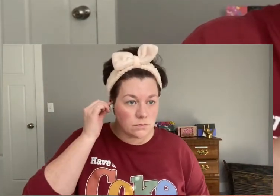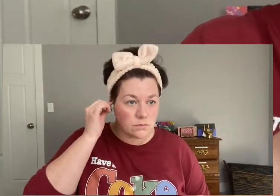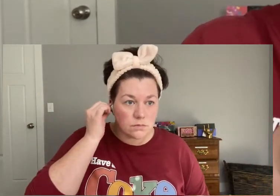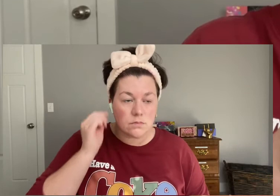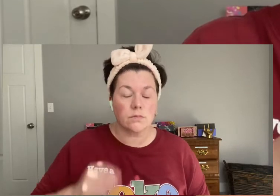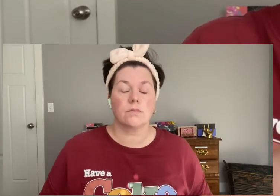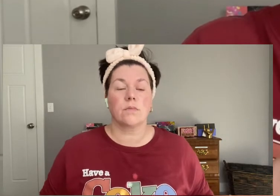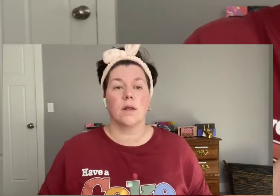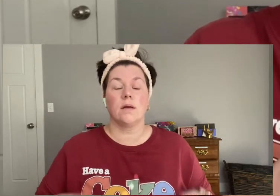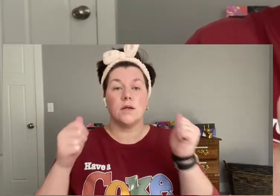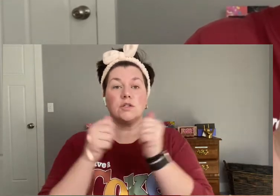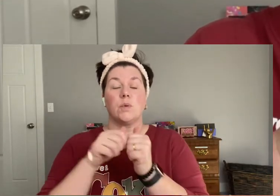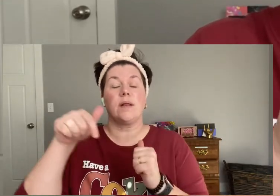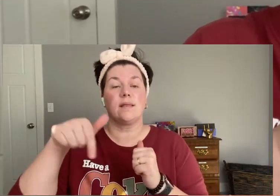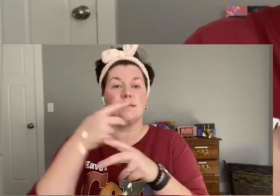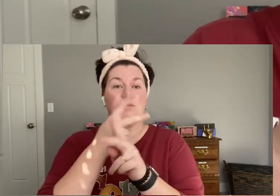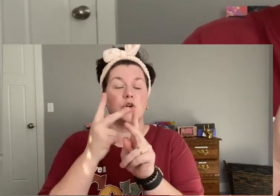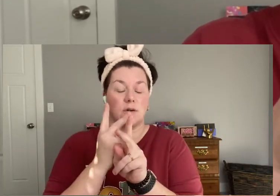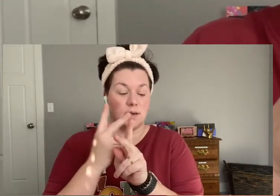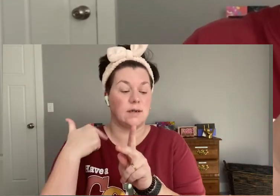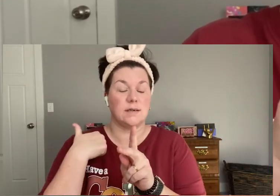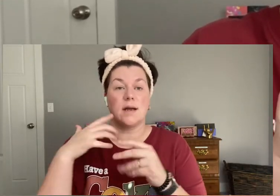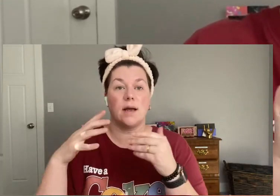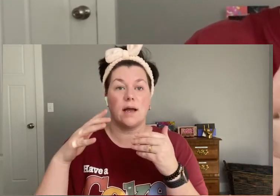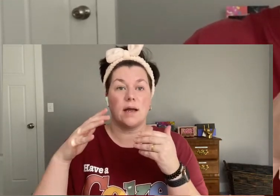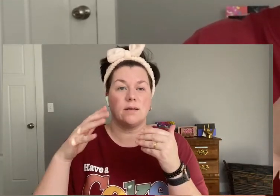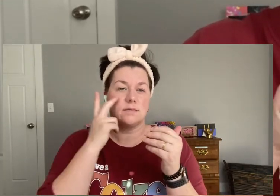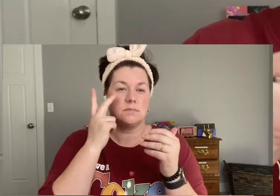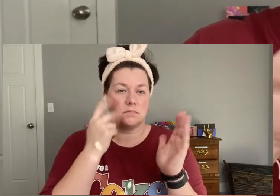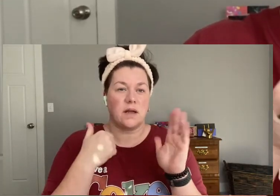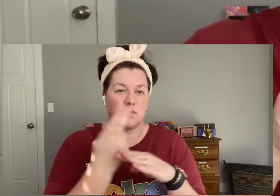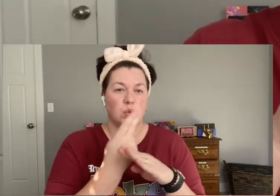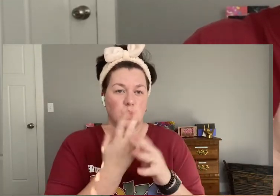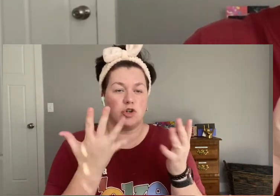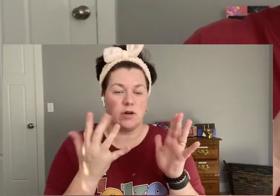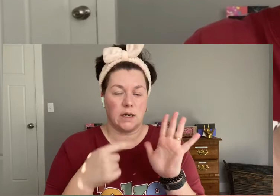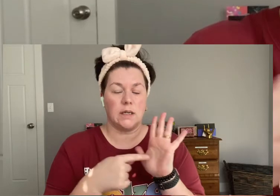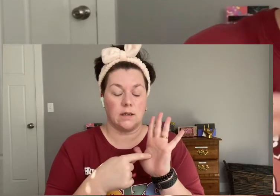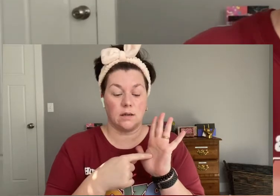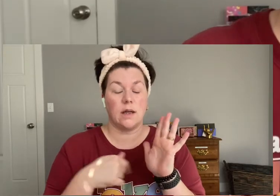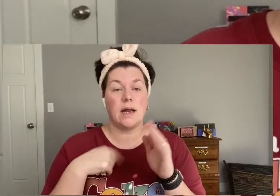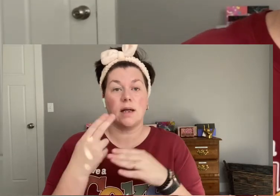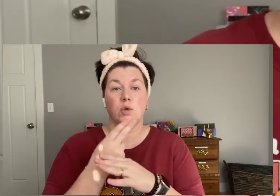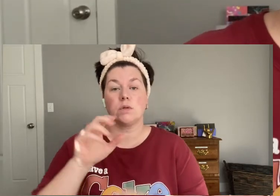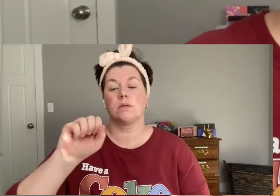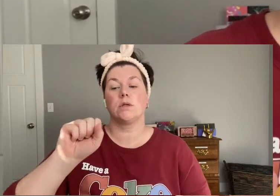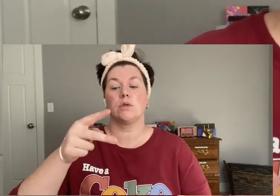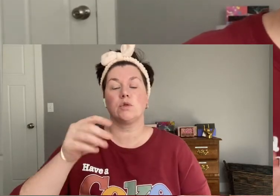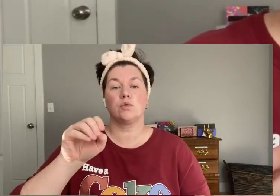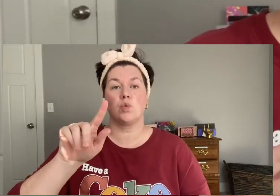Use the lid to kind of pack that into the brush